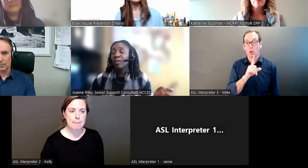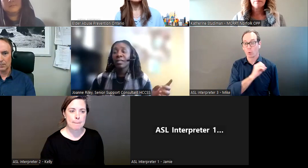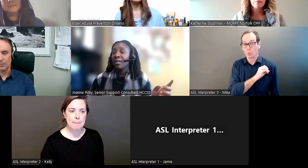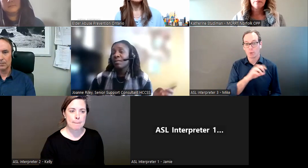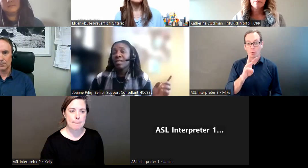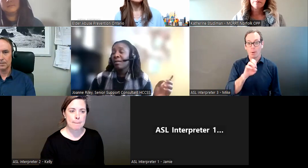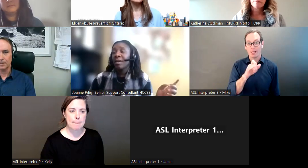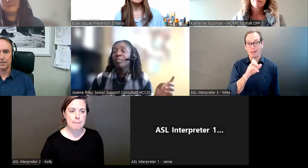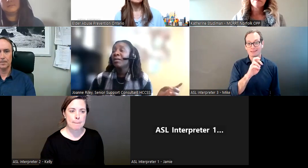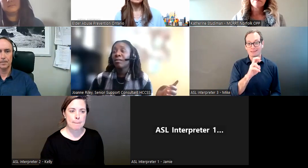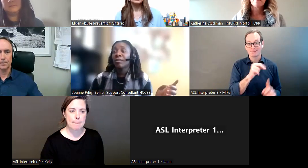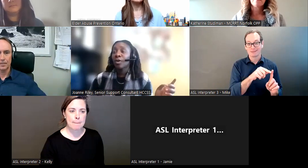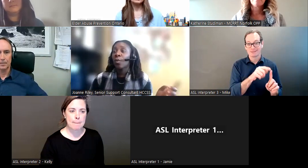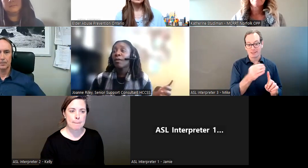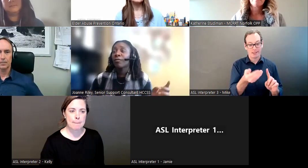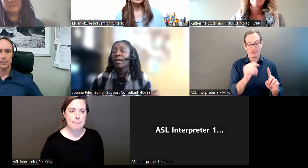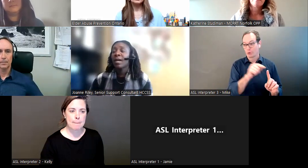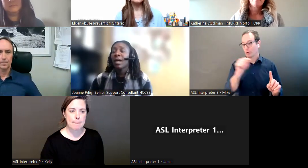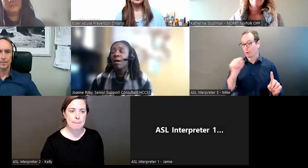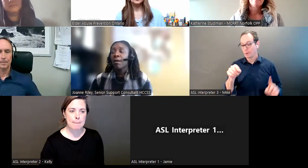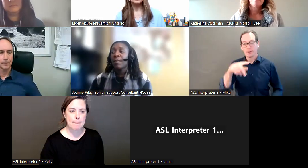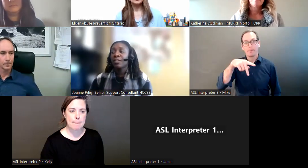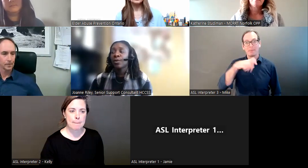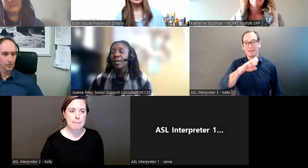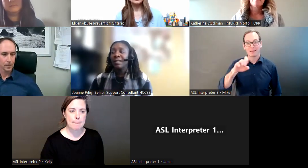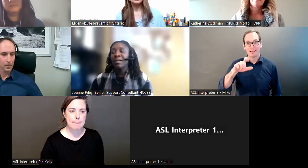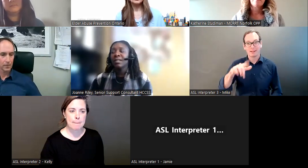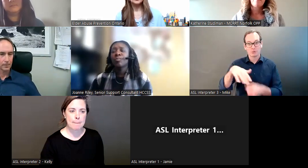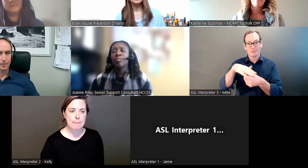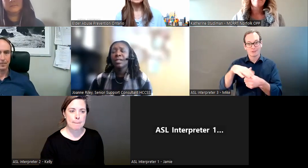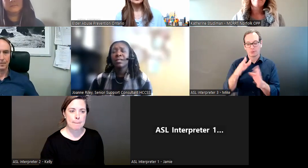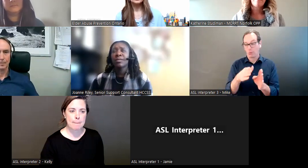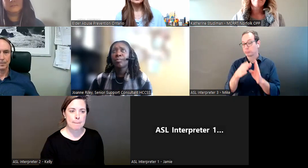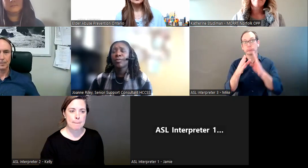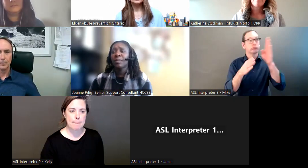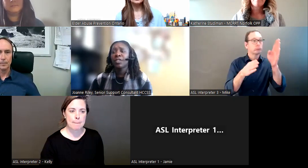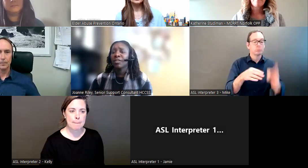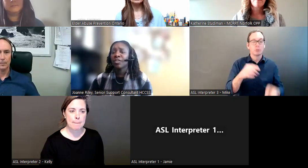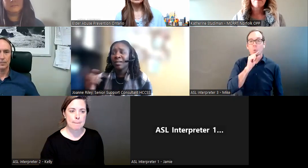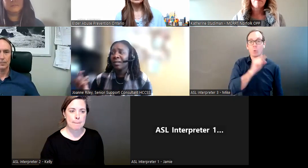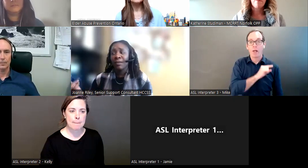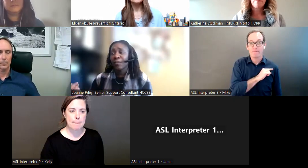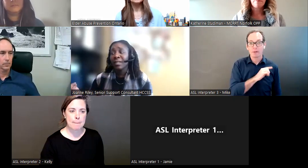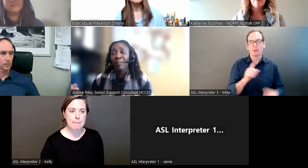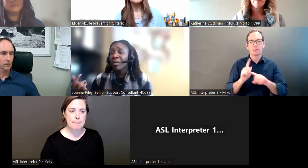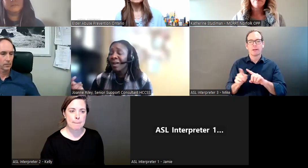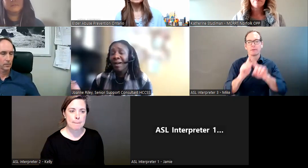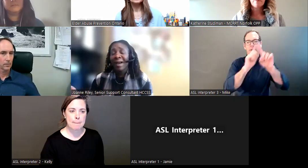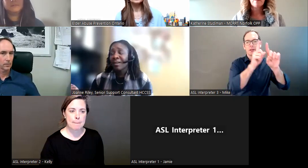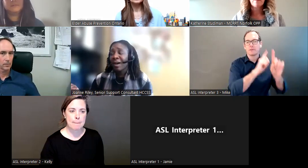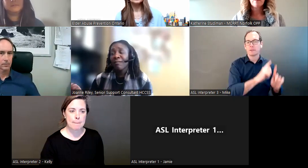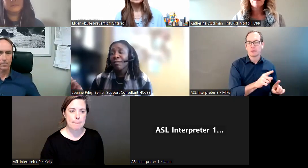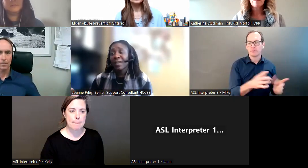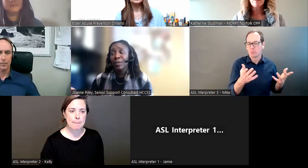may not look the same, say in Peel or Guelph, right? And so it does prove to be challenging. For example,